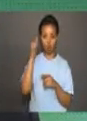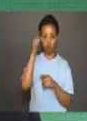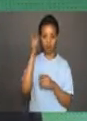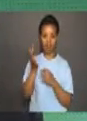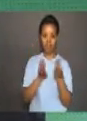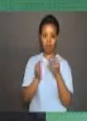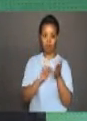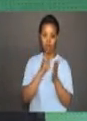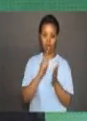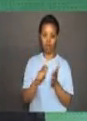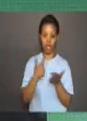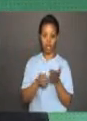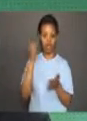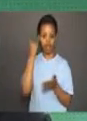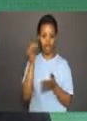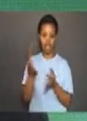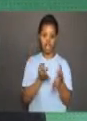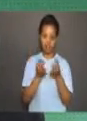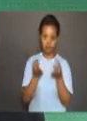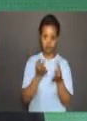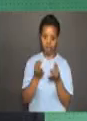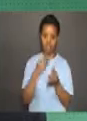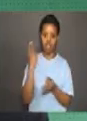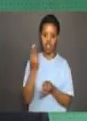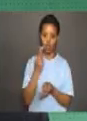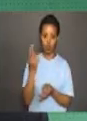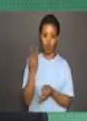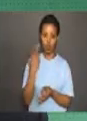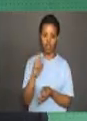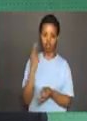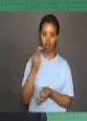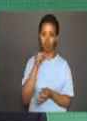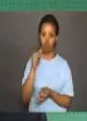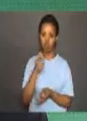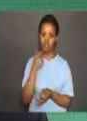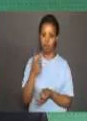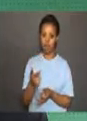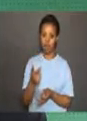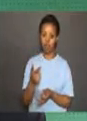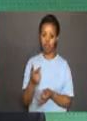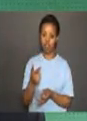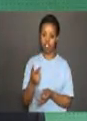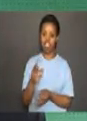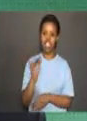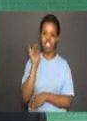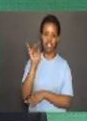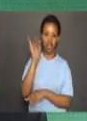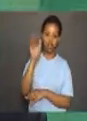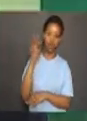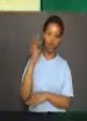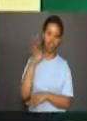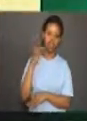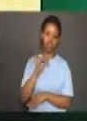the notion of use and disuse is in the neck of a